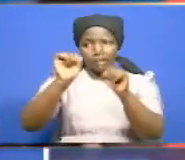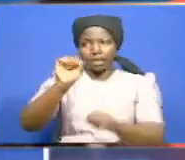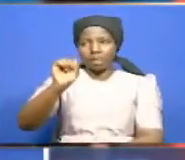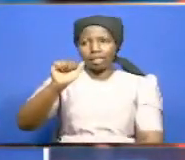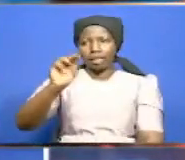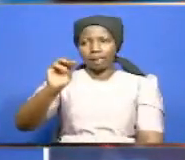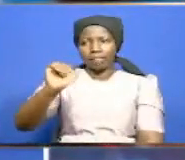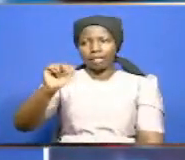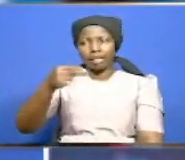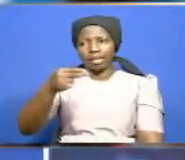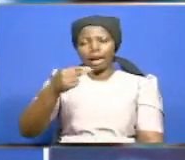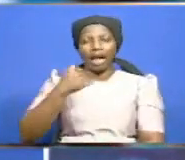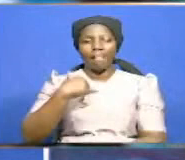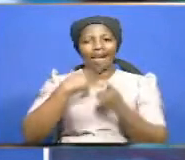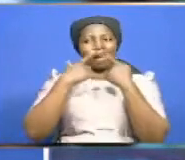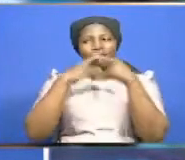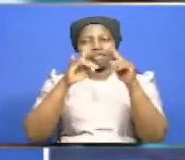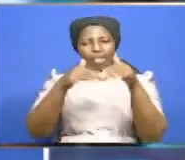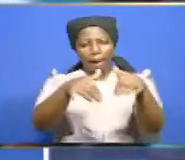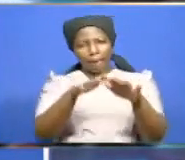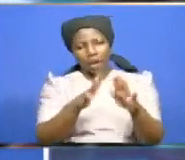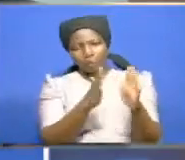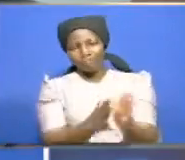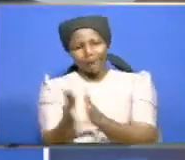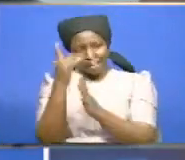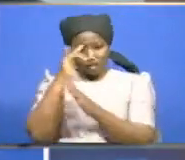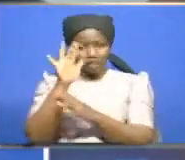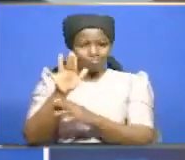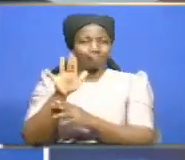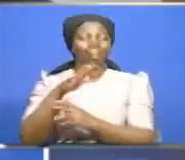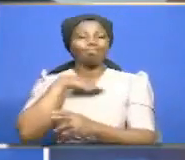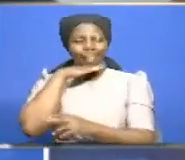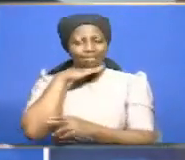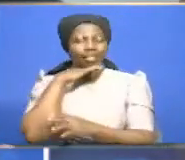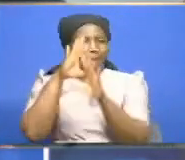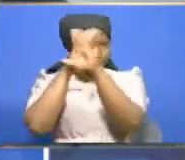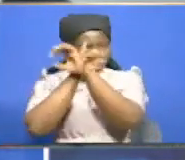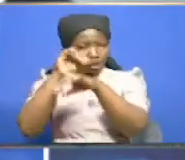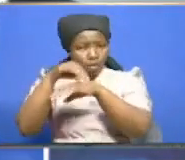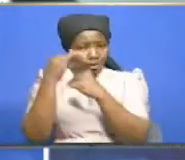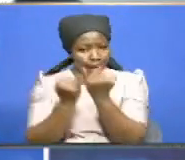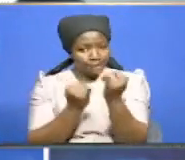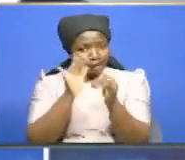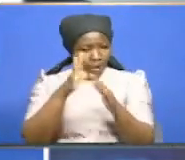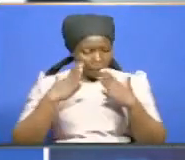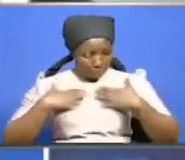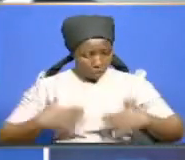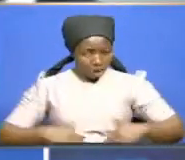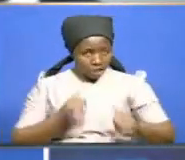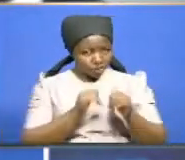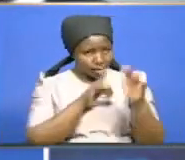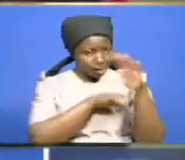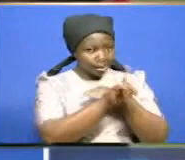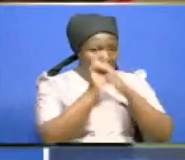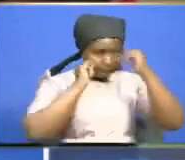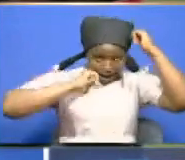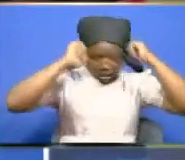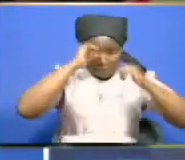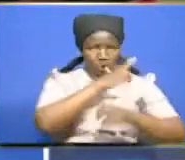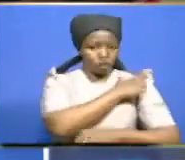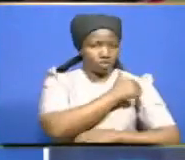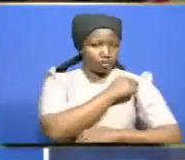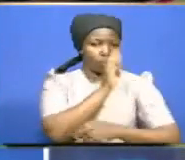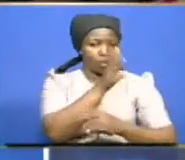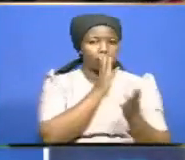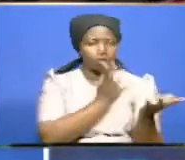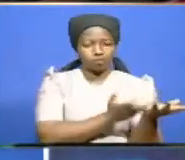Friday announced the burial plans for the late Magufuli. On Saturday, Magufuli's body, which is lying at a military hospital, will be taken to